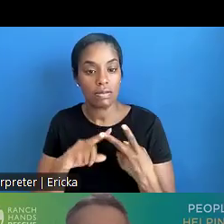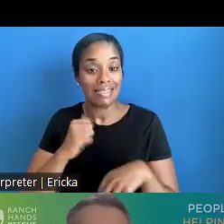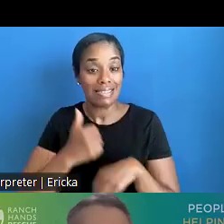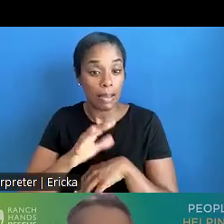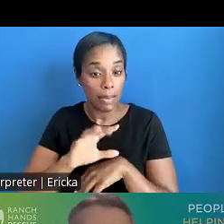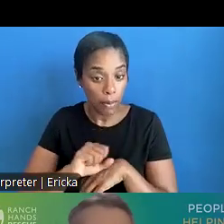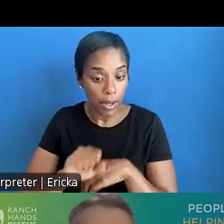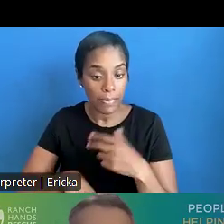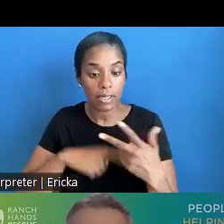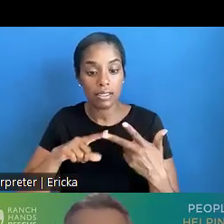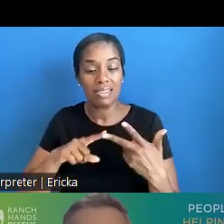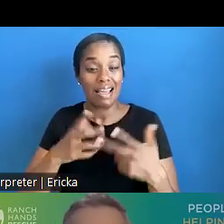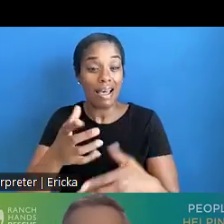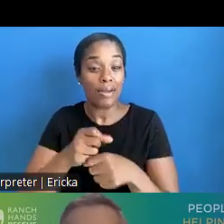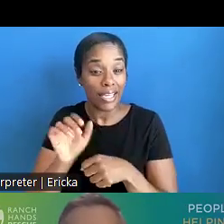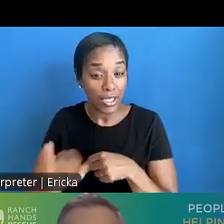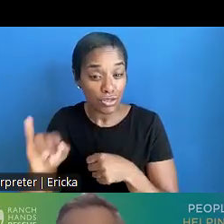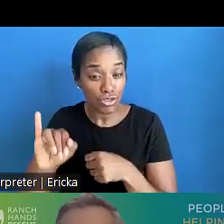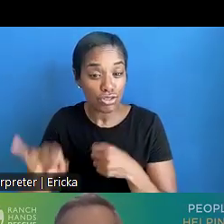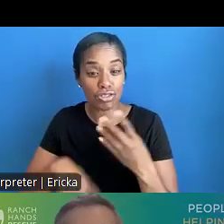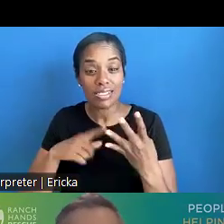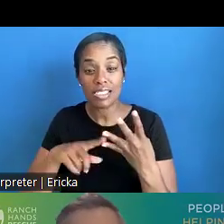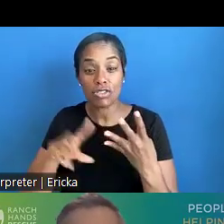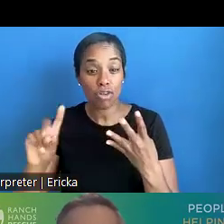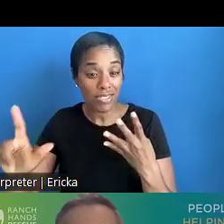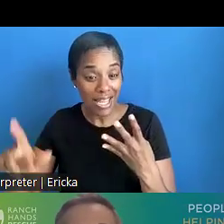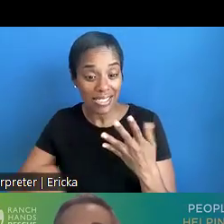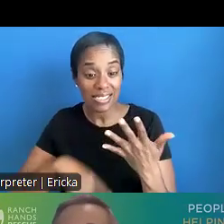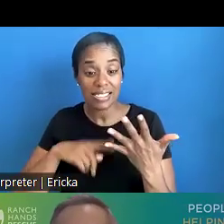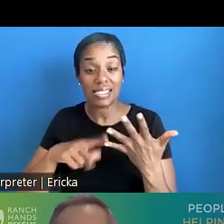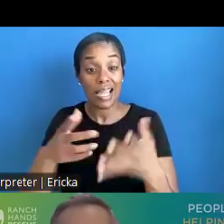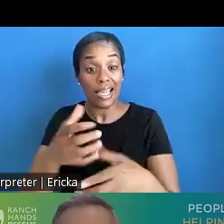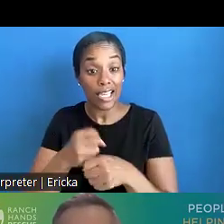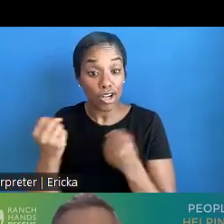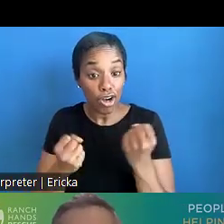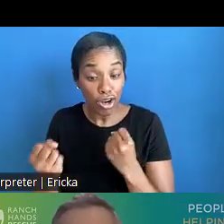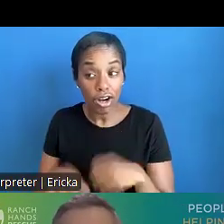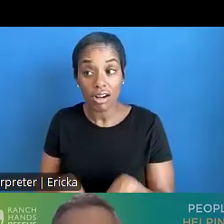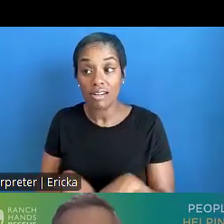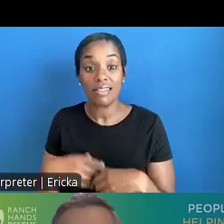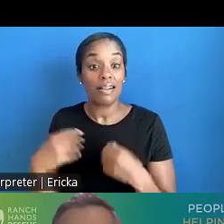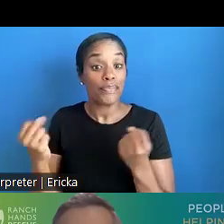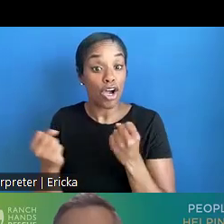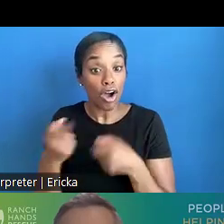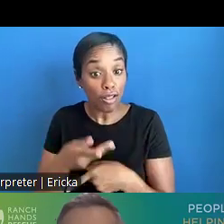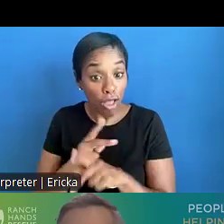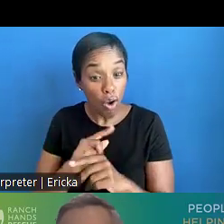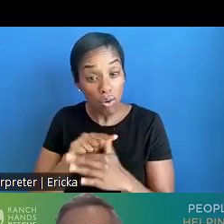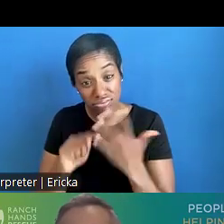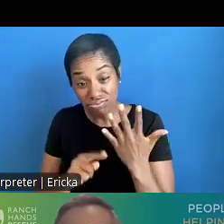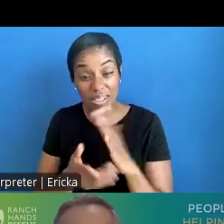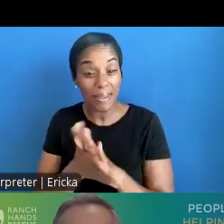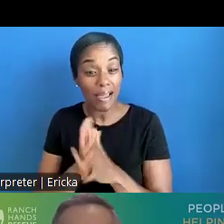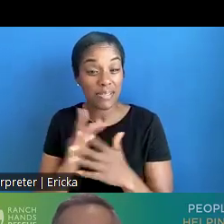to, get a driver's license, get a car loans. I mean, it gets complicated. And I can't tell you the